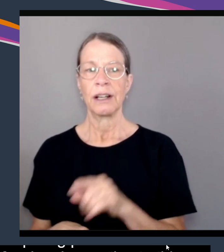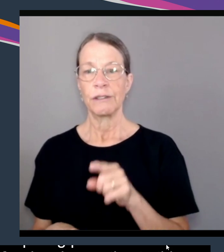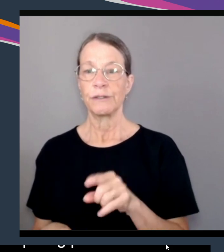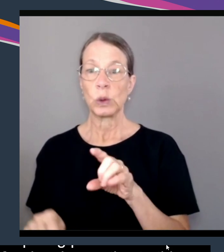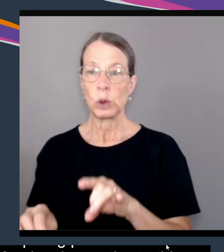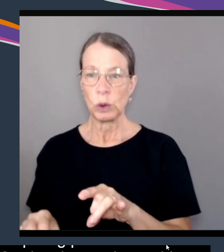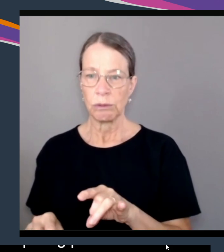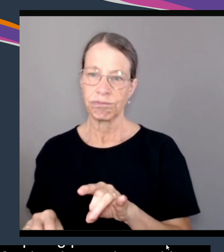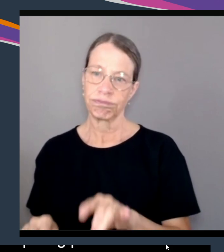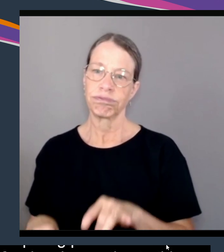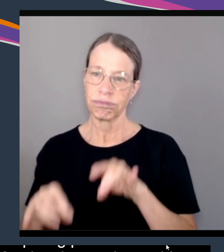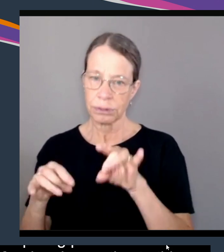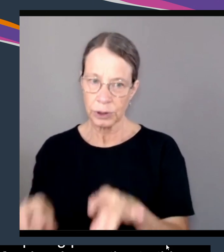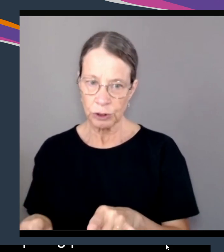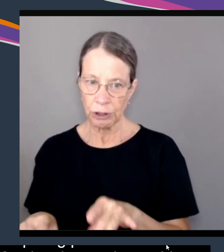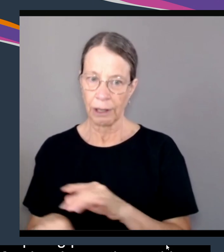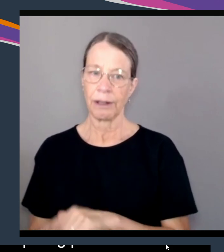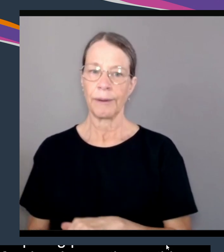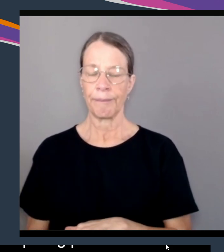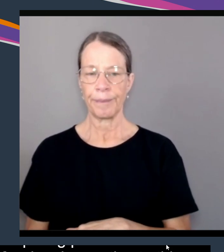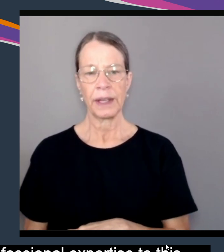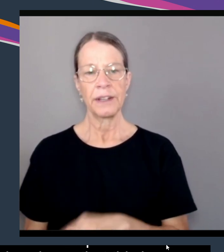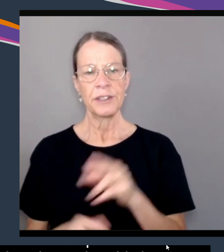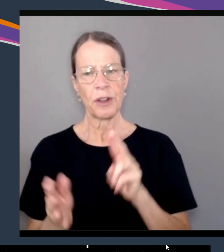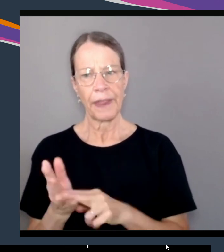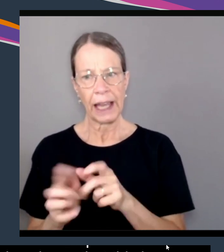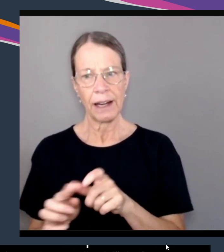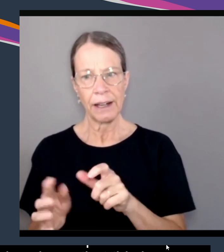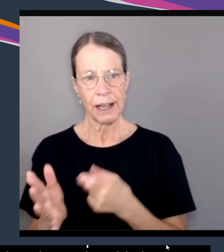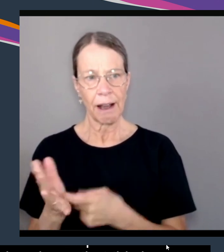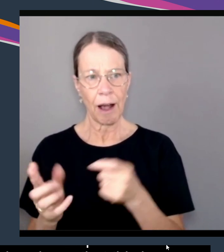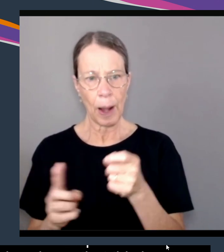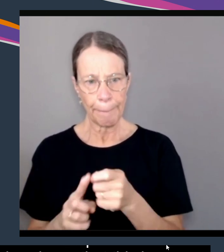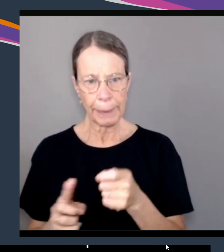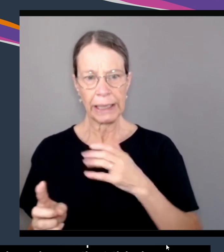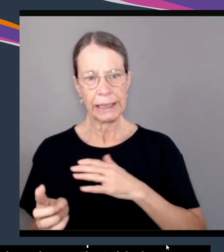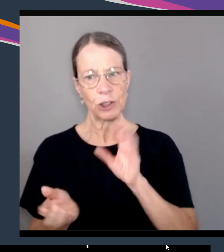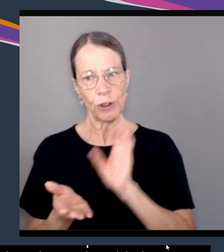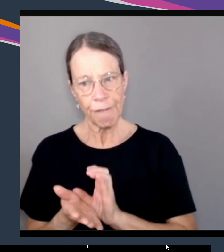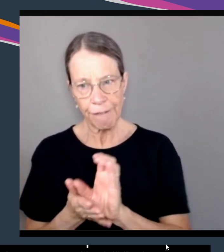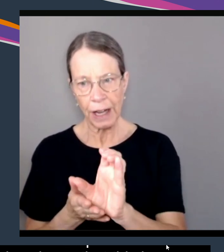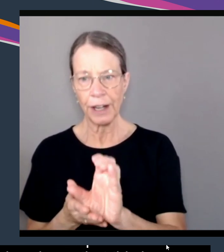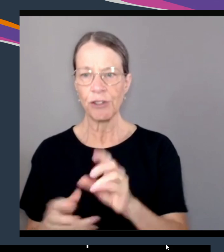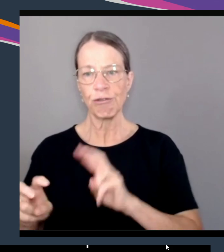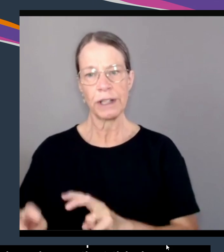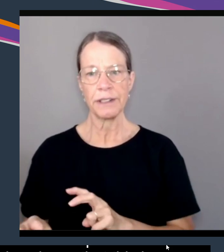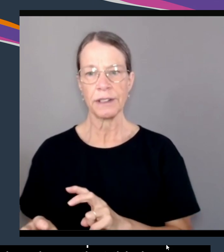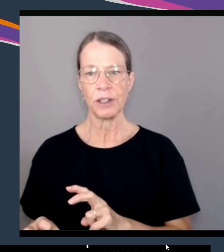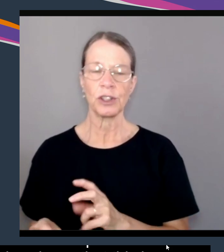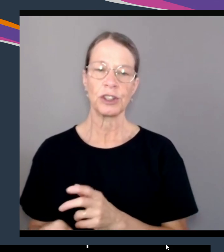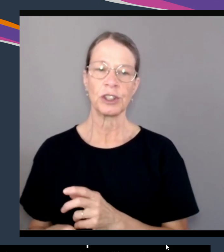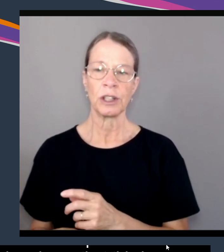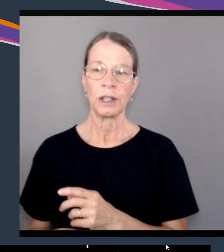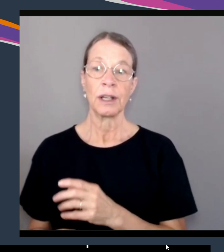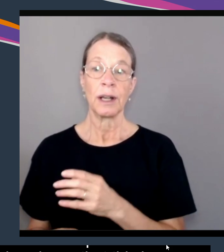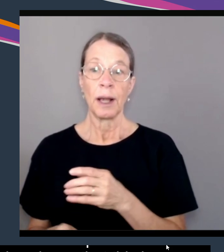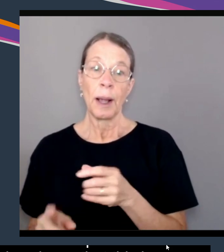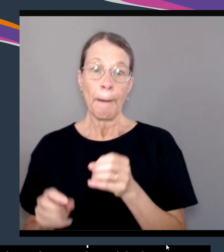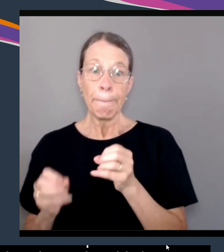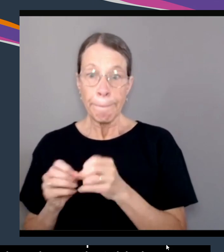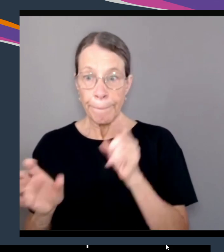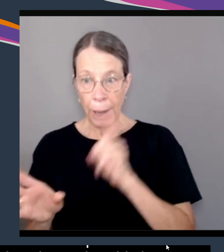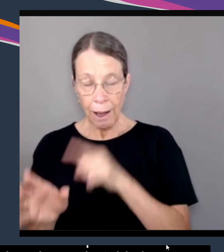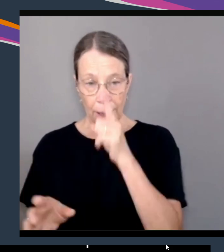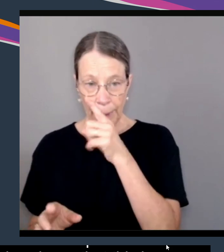to do something different, to fund research buy-in with people with disability, to embed co-design,